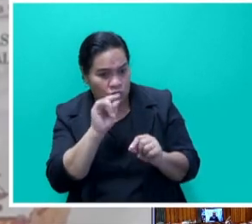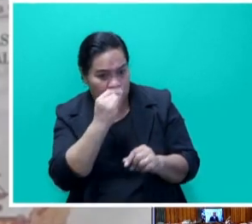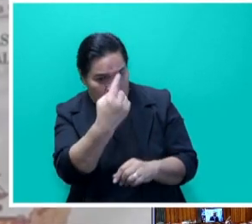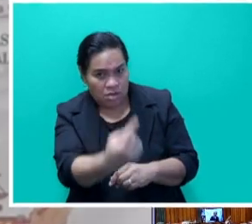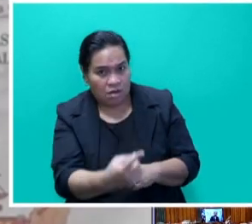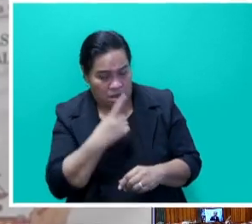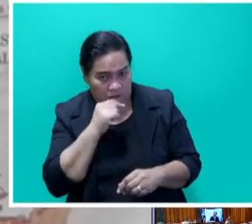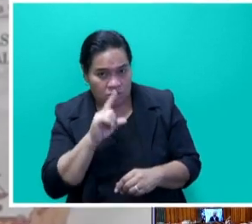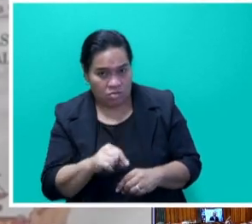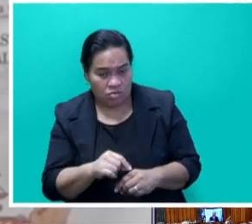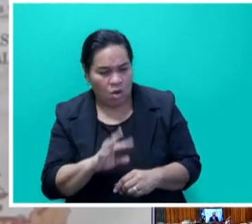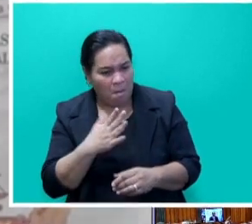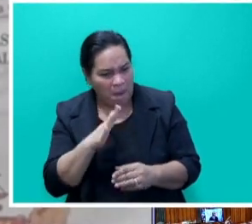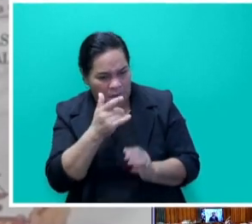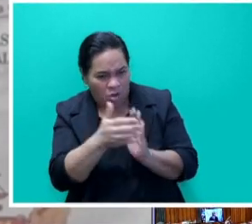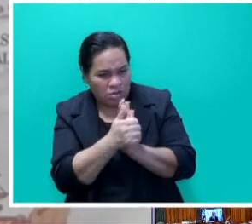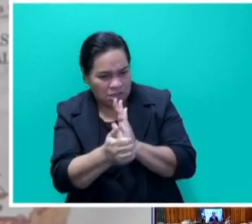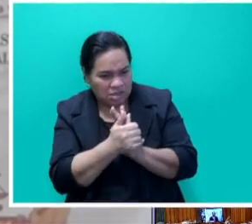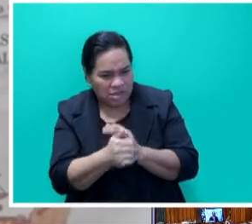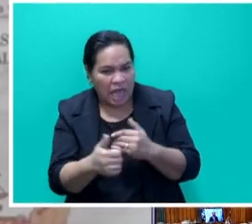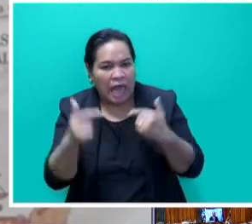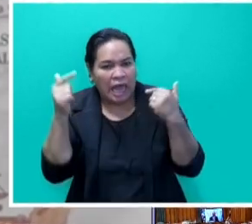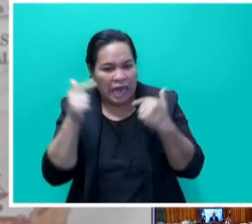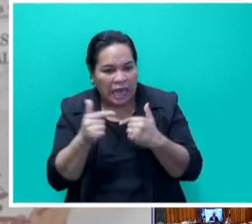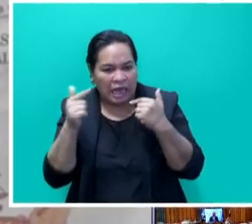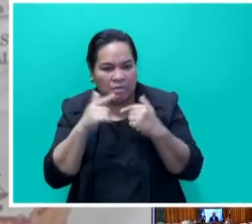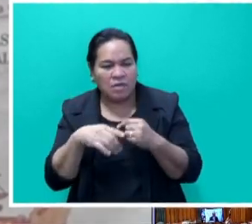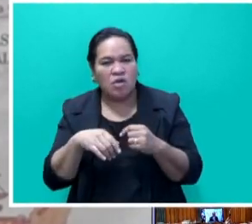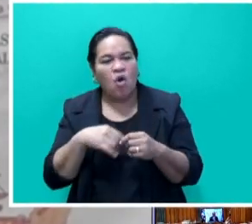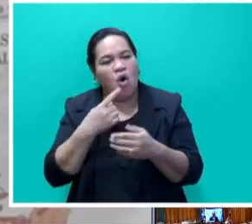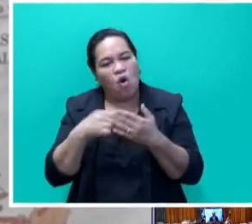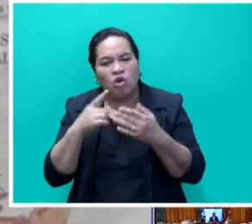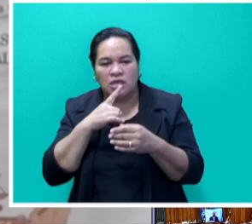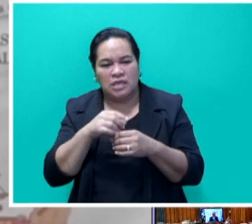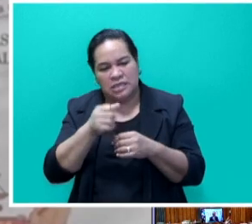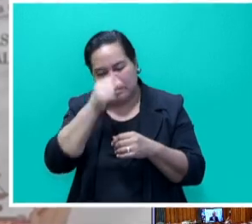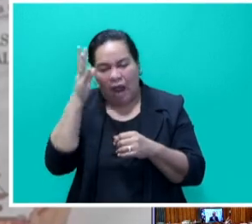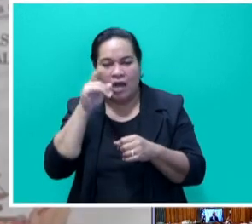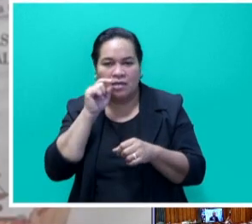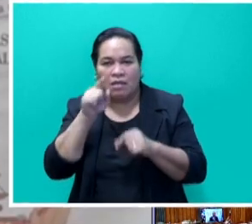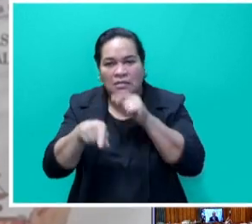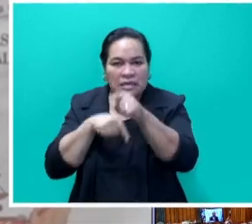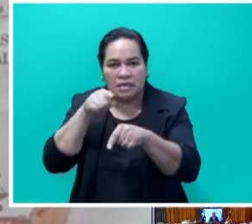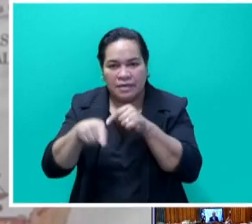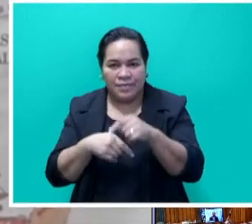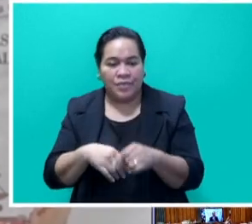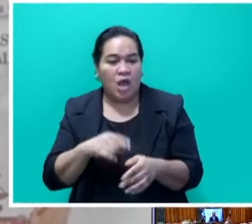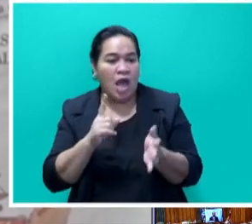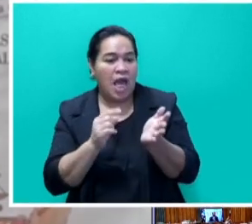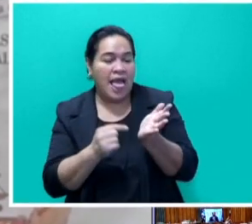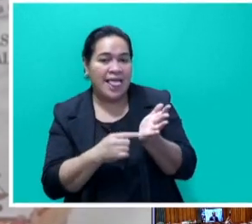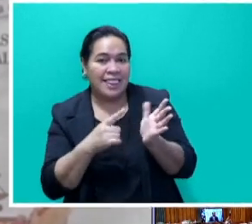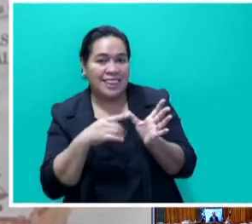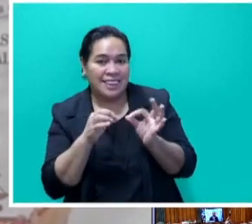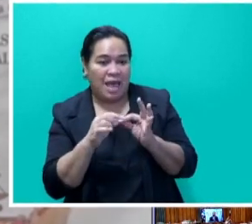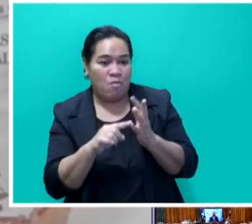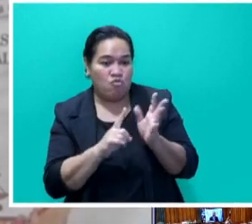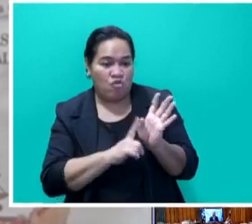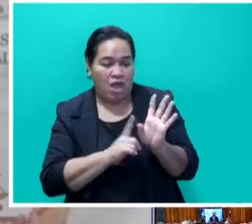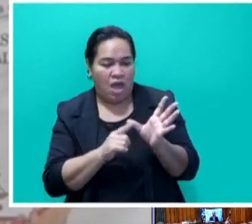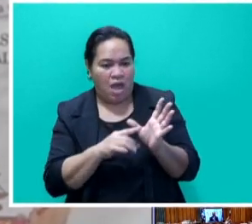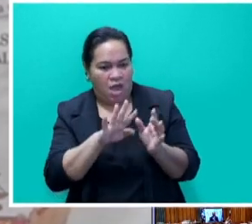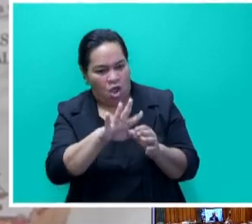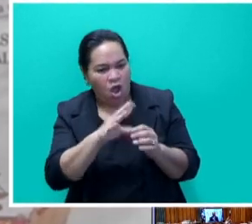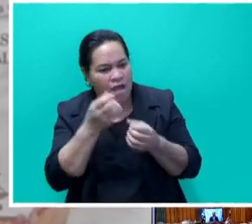their skill set limited to throwing stones to criticizing? Honorable Tambuya started off this misinformation about Bill